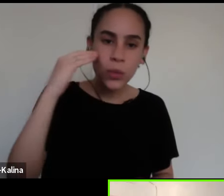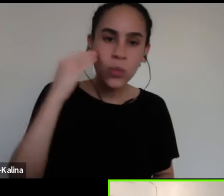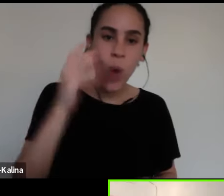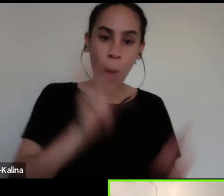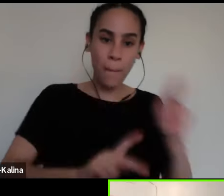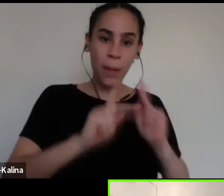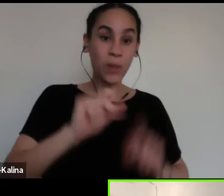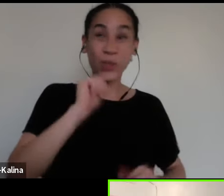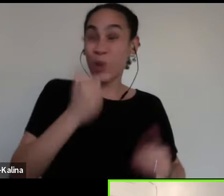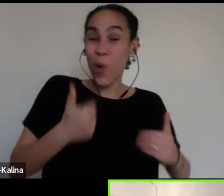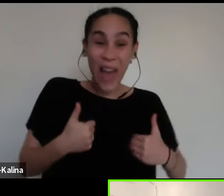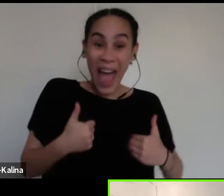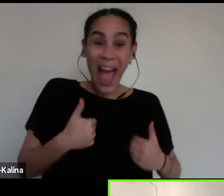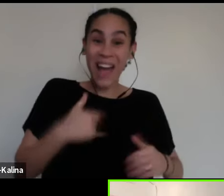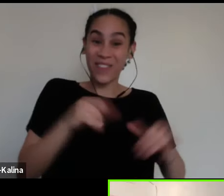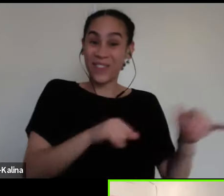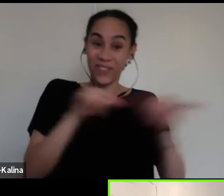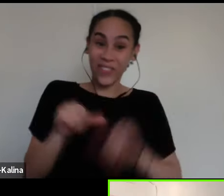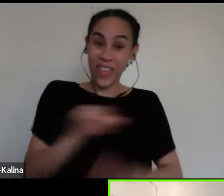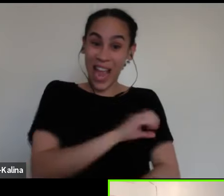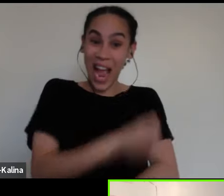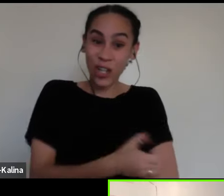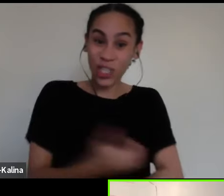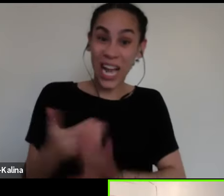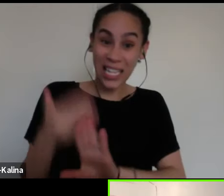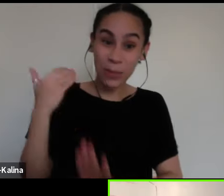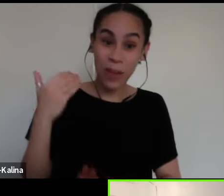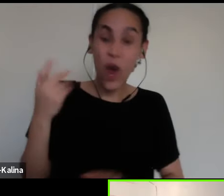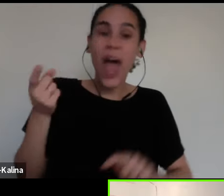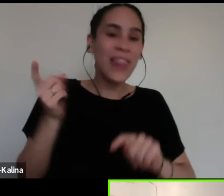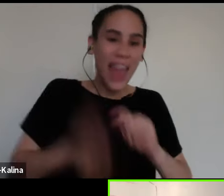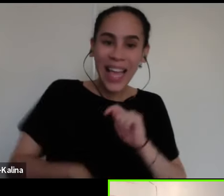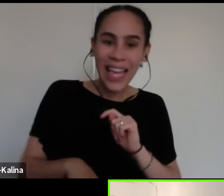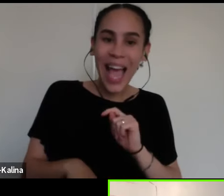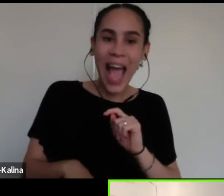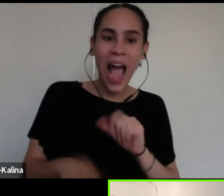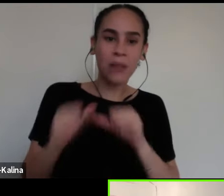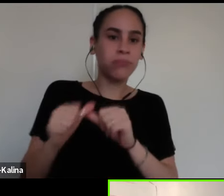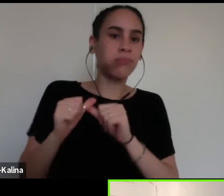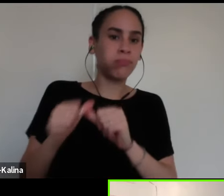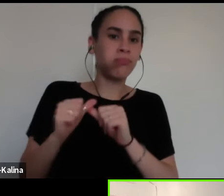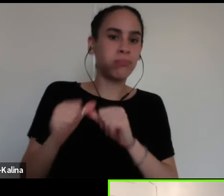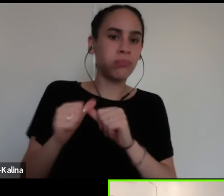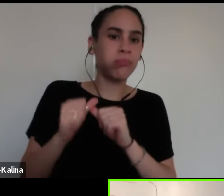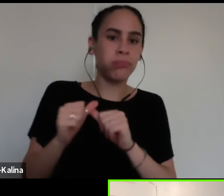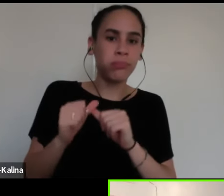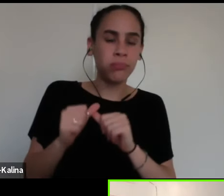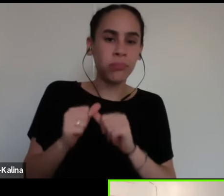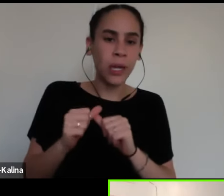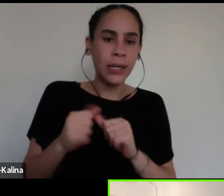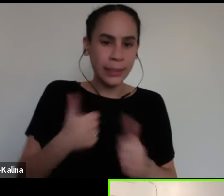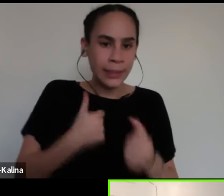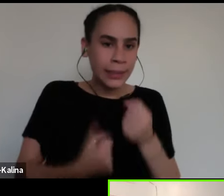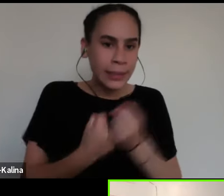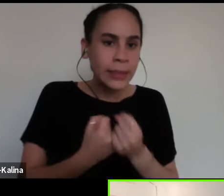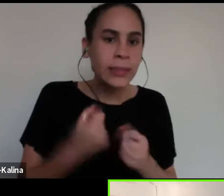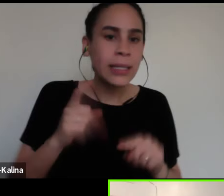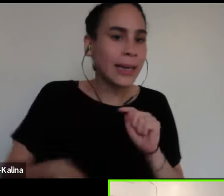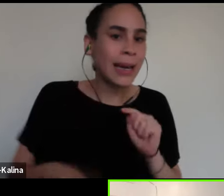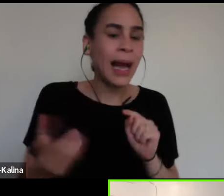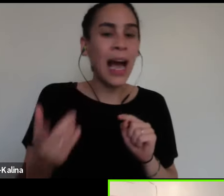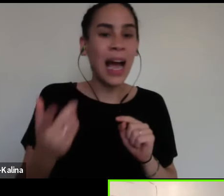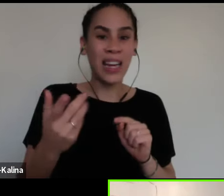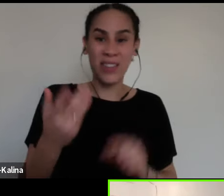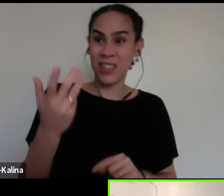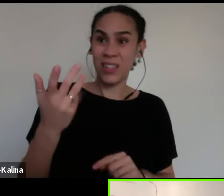the energy they had before. They can't sustain as long. Once upon a time, a 16-hour workday, we might have to call